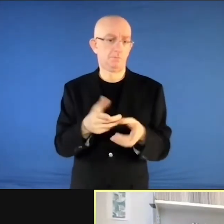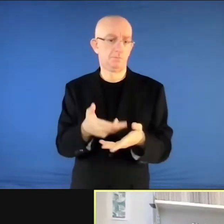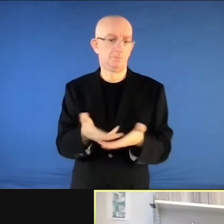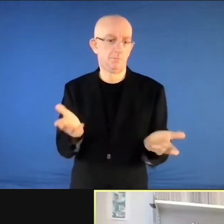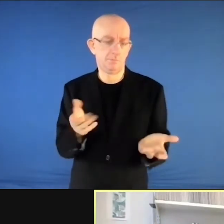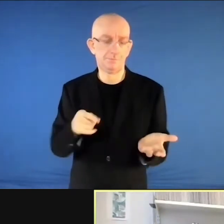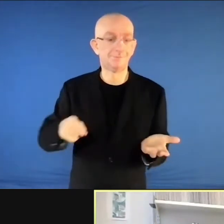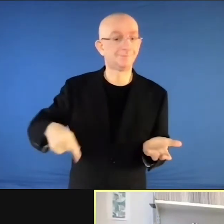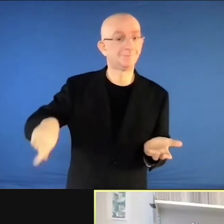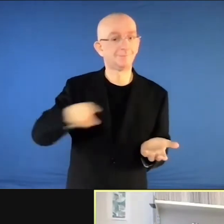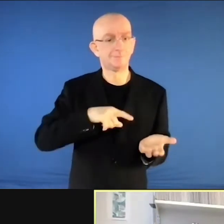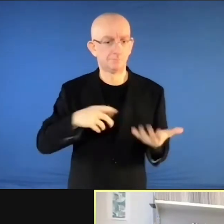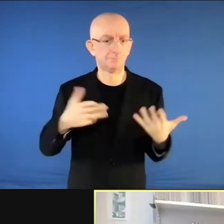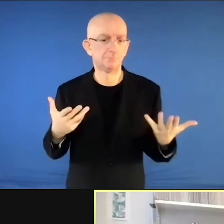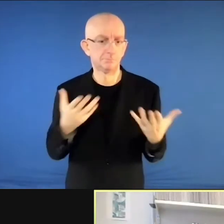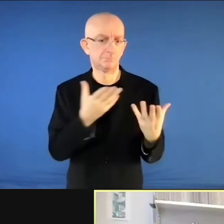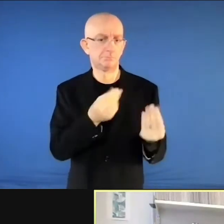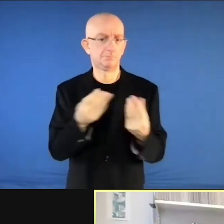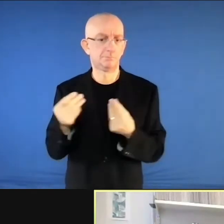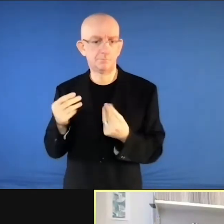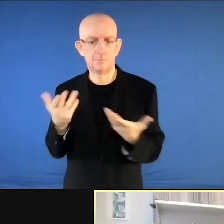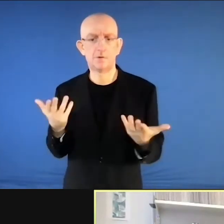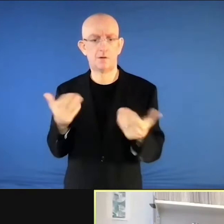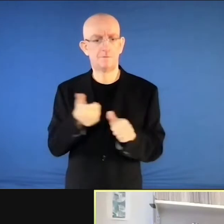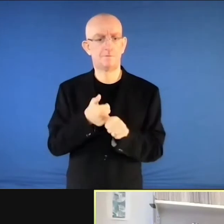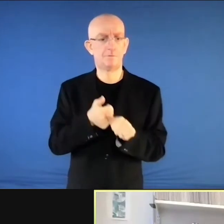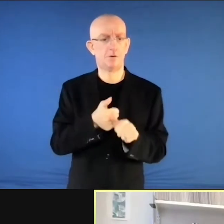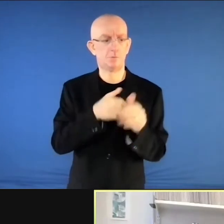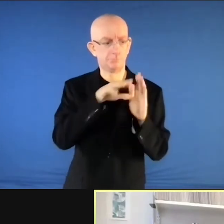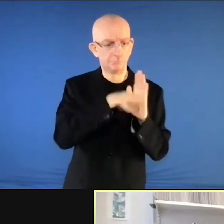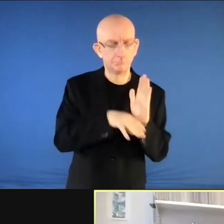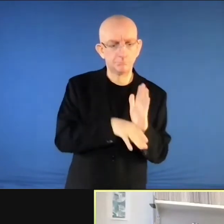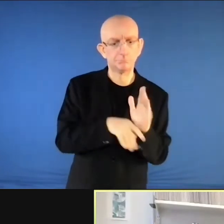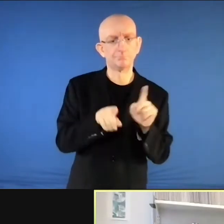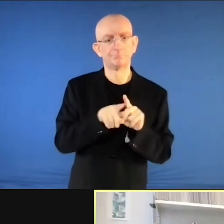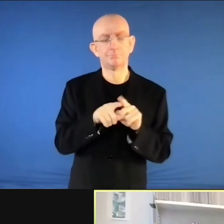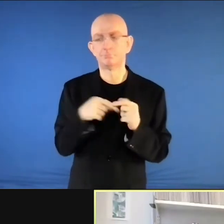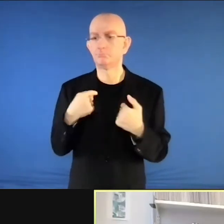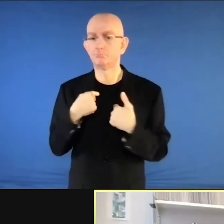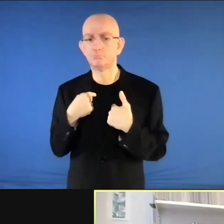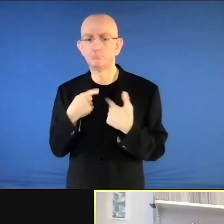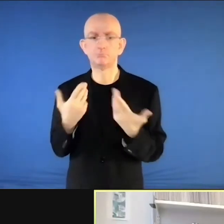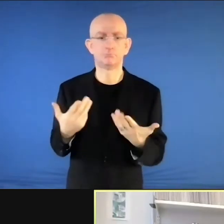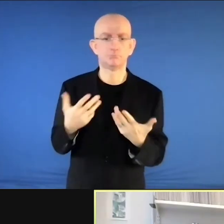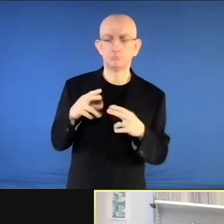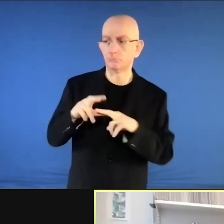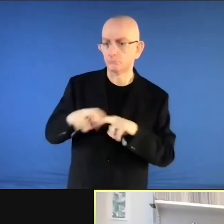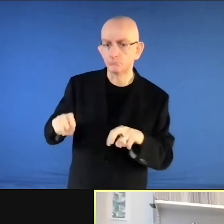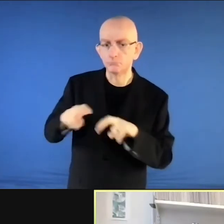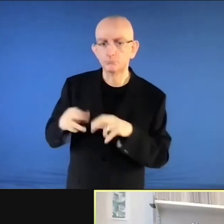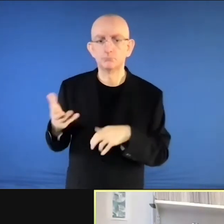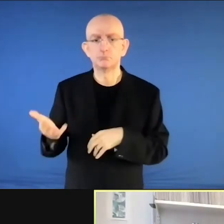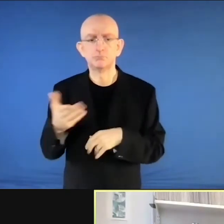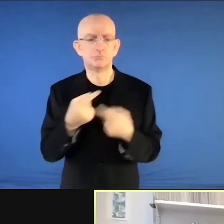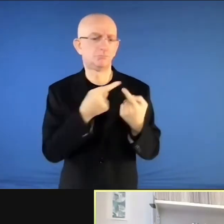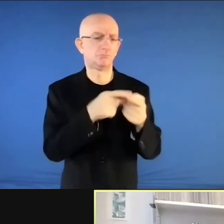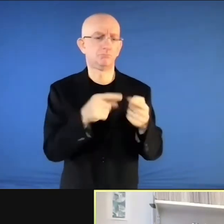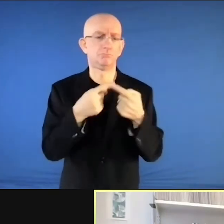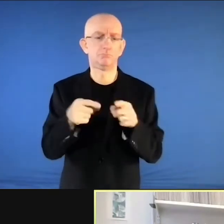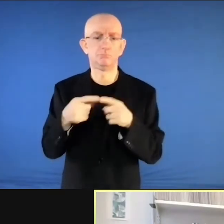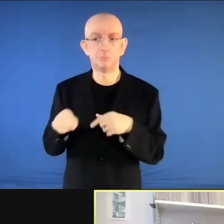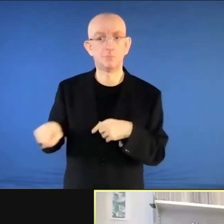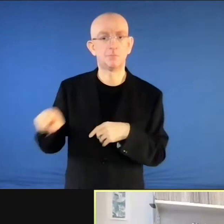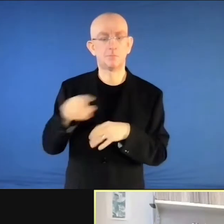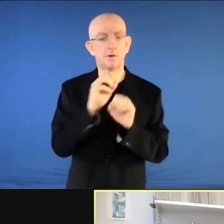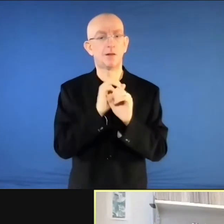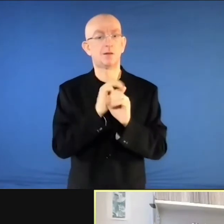research on anything. And what is clear to those of us who have been working in this field